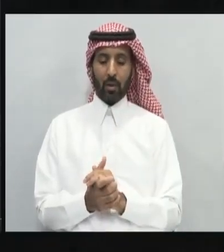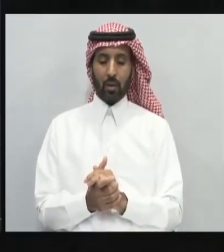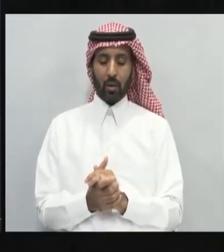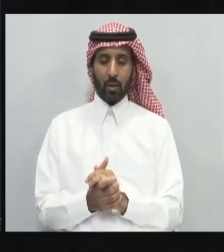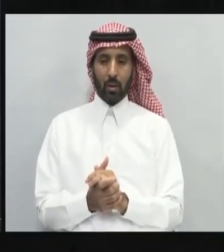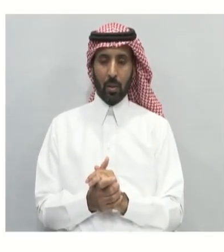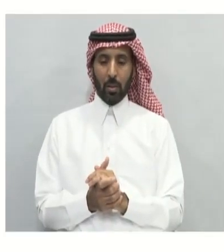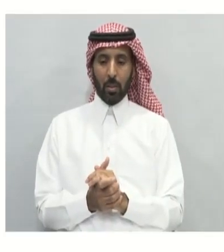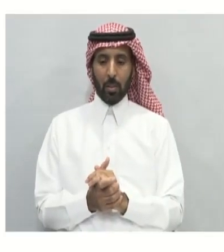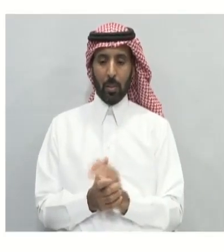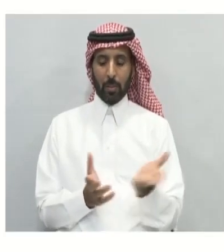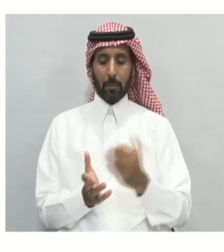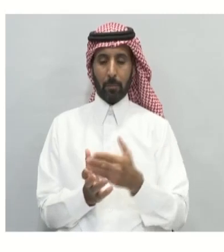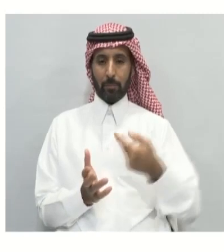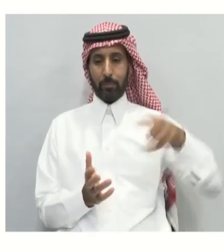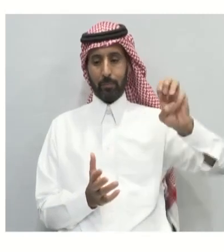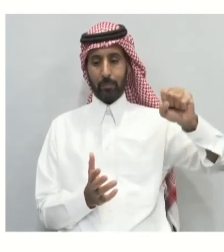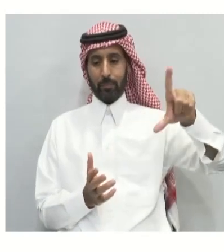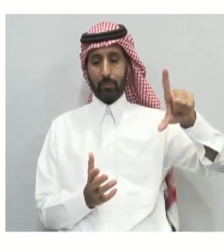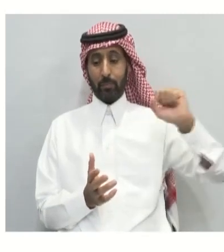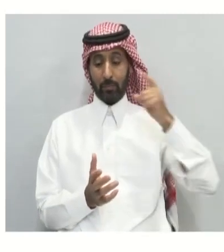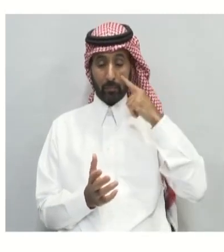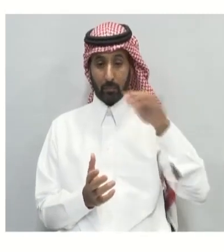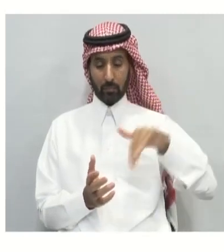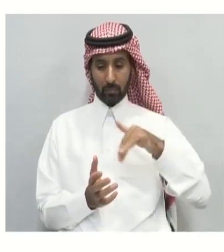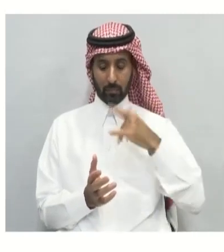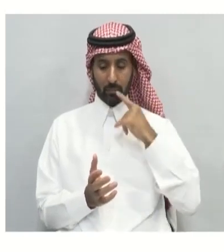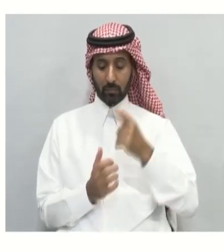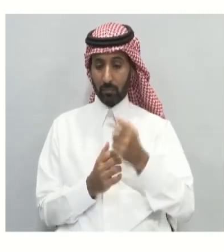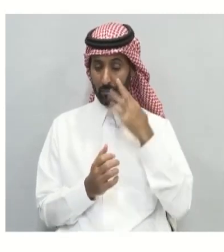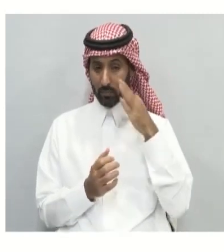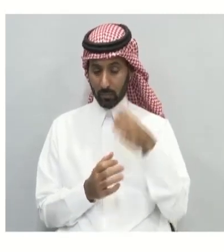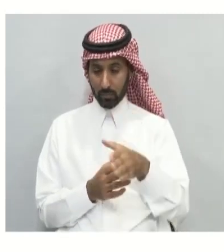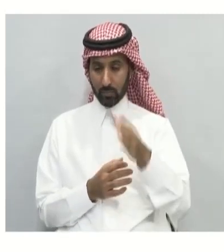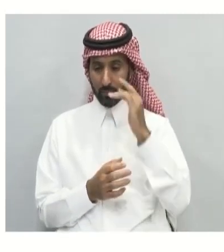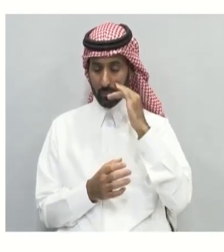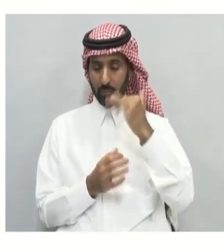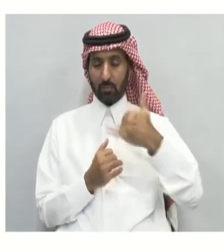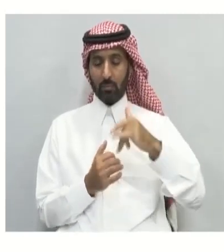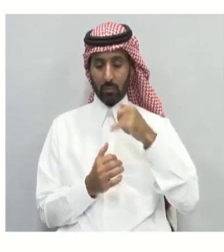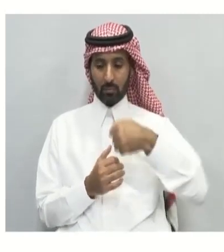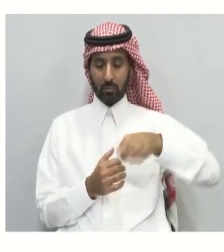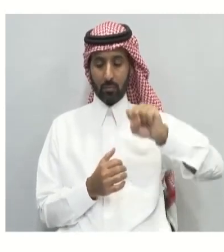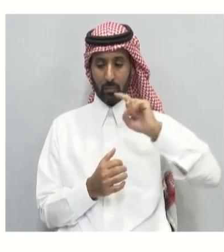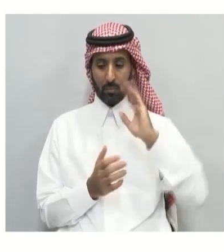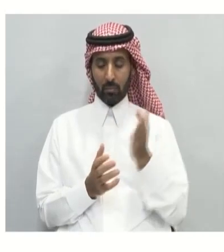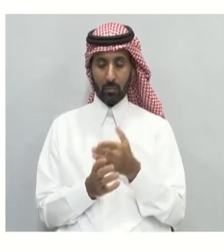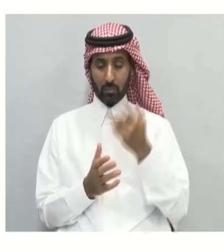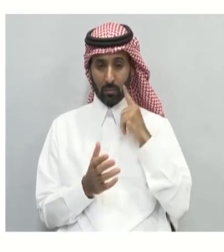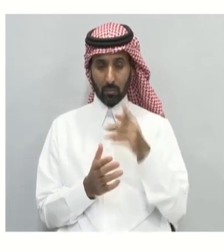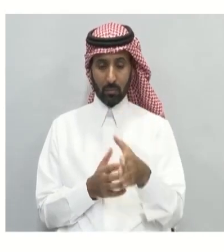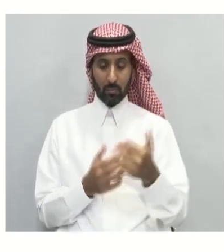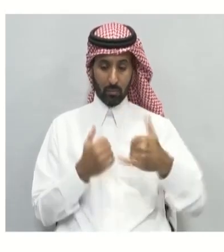clause. Well Hospital. To get there, head south on Main Avenue.